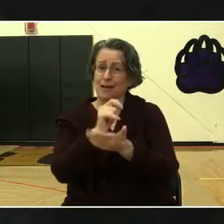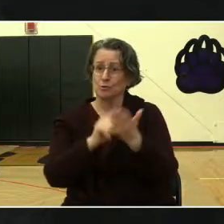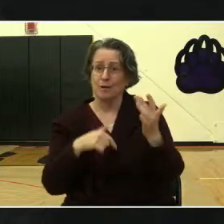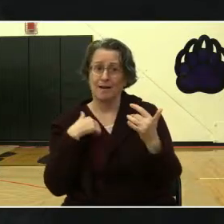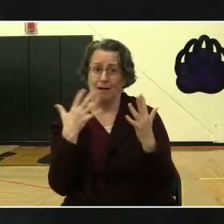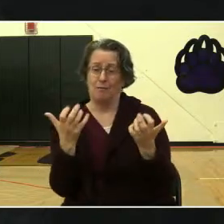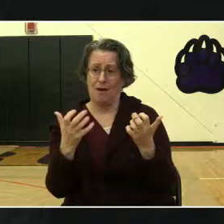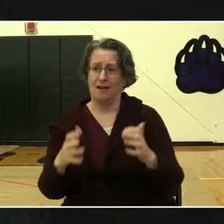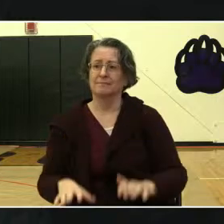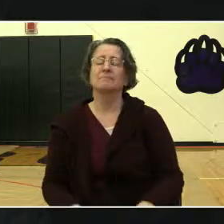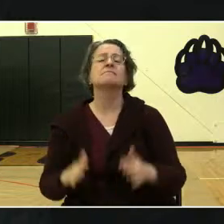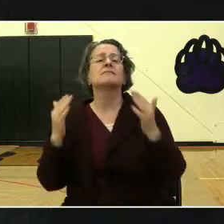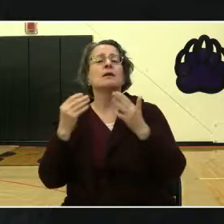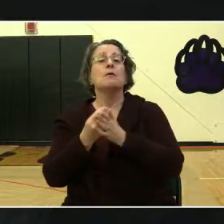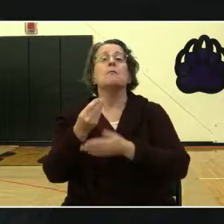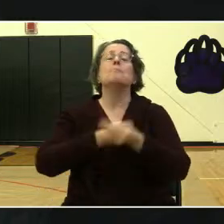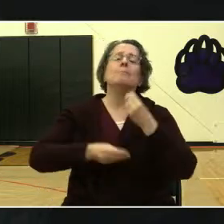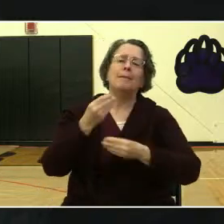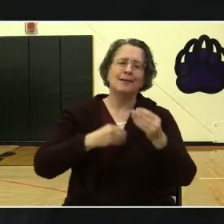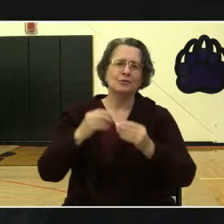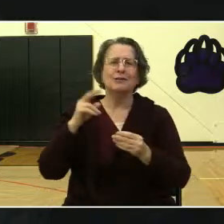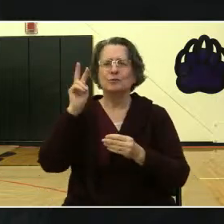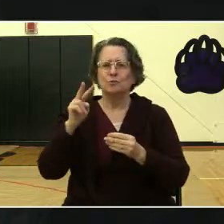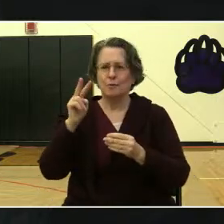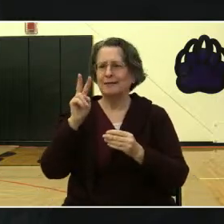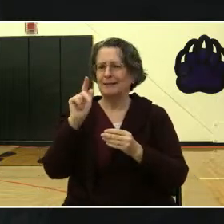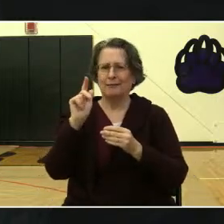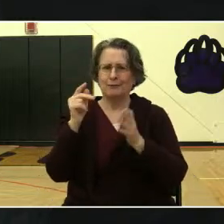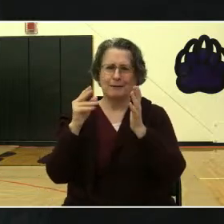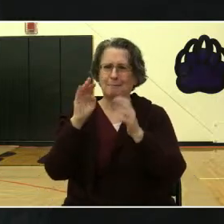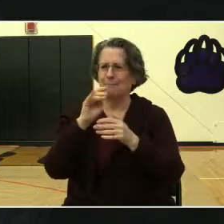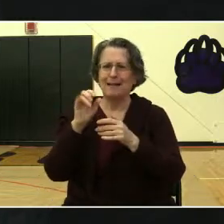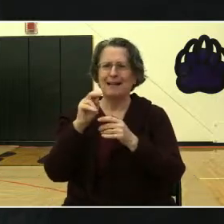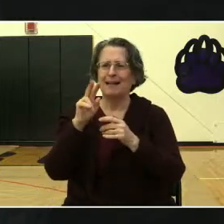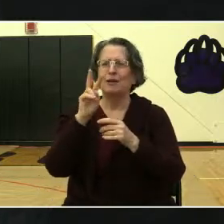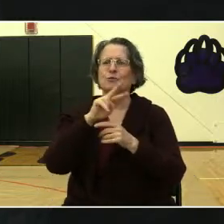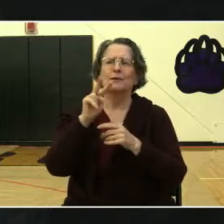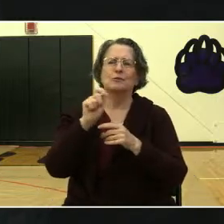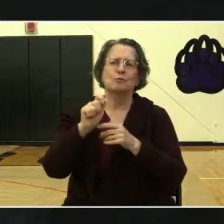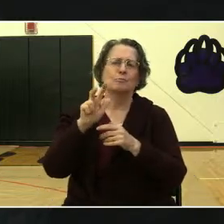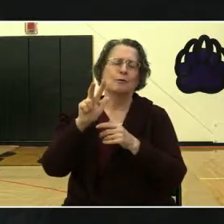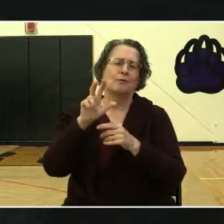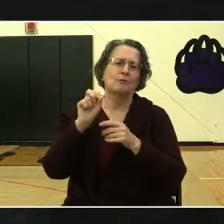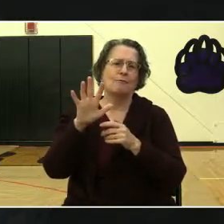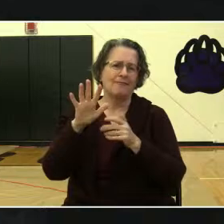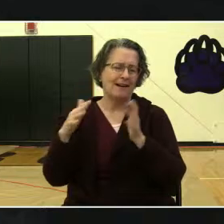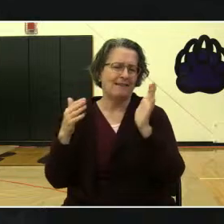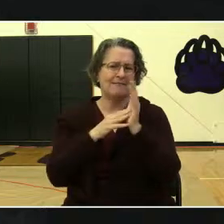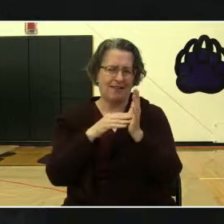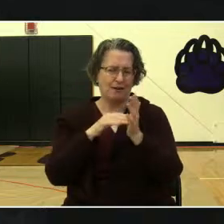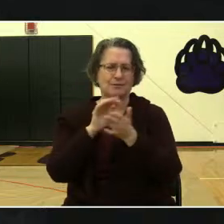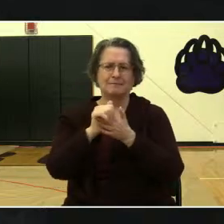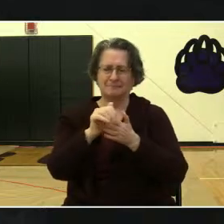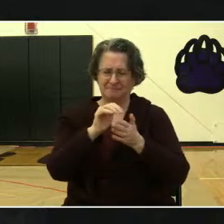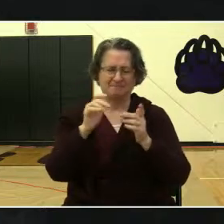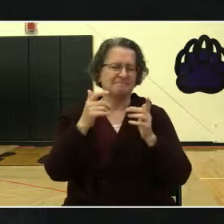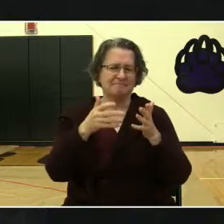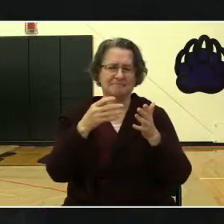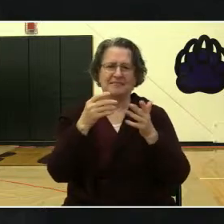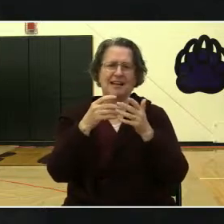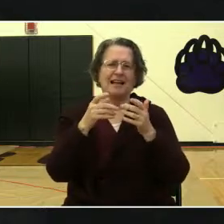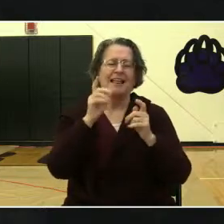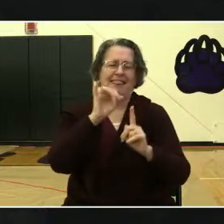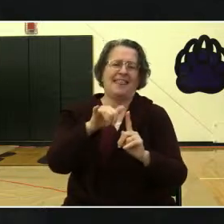m3558 there's a corresponding amendment that also be made um in the item in the line below low relating to property